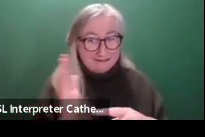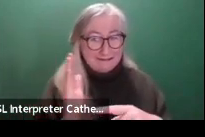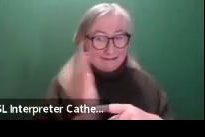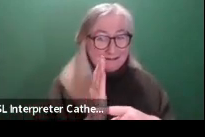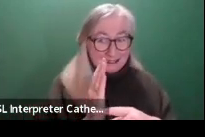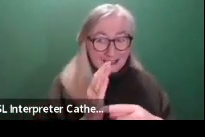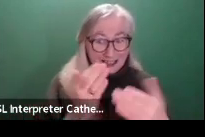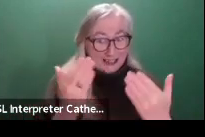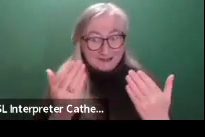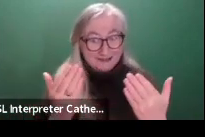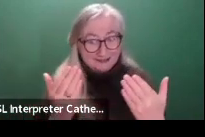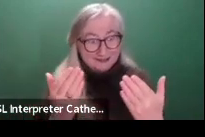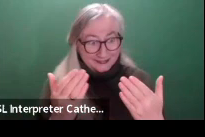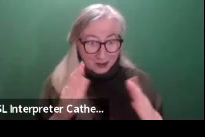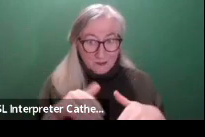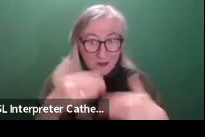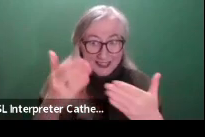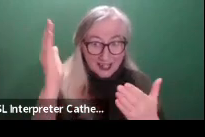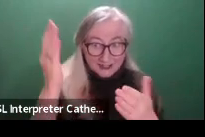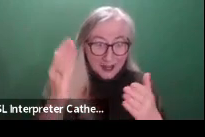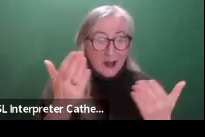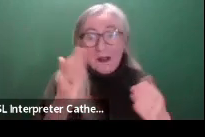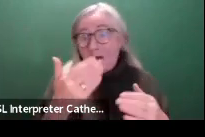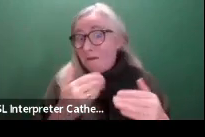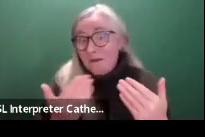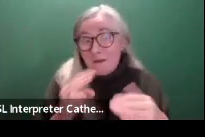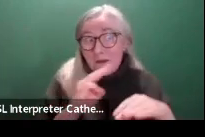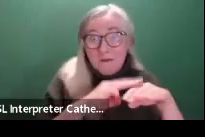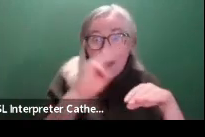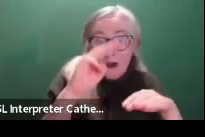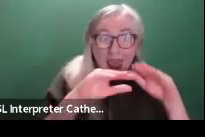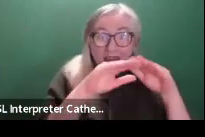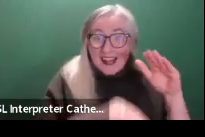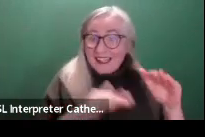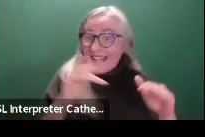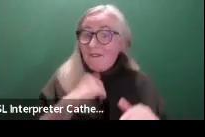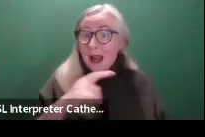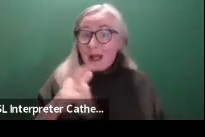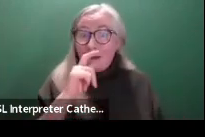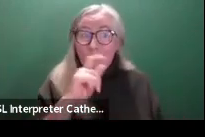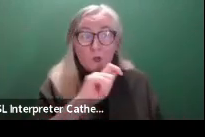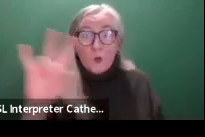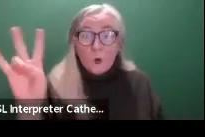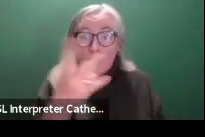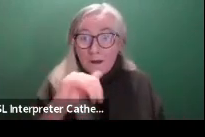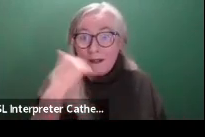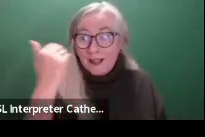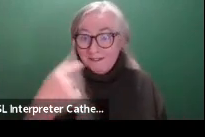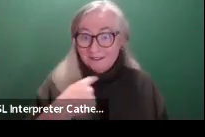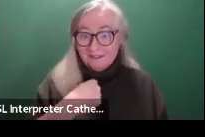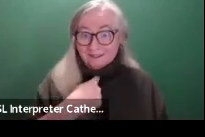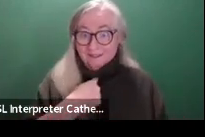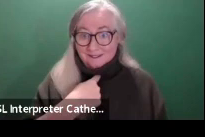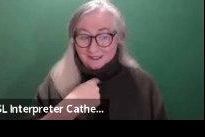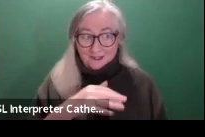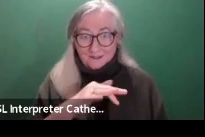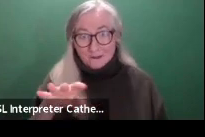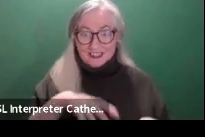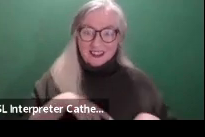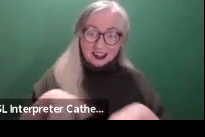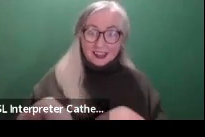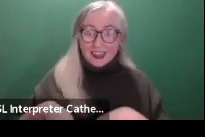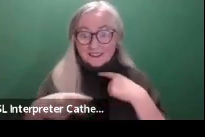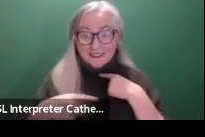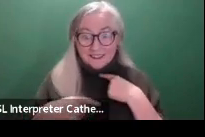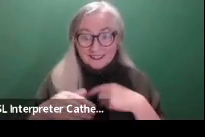for an hour, this presentation. It's gone for a little bit less. If I speak too quickly, as us Scots tend to do, then please give